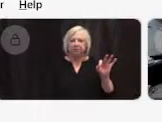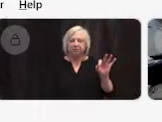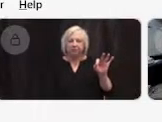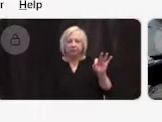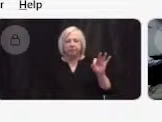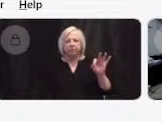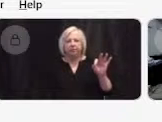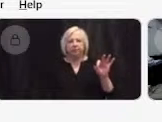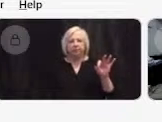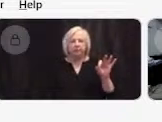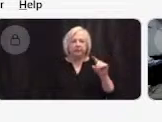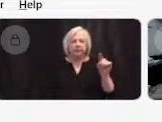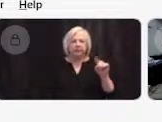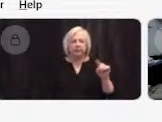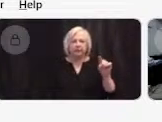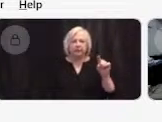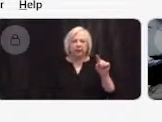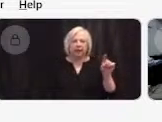And that is